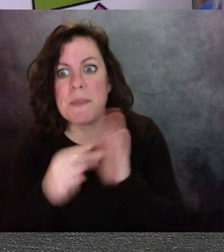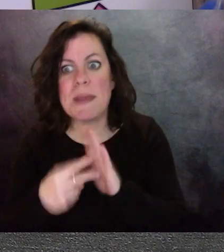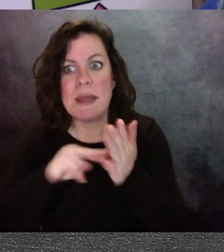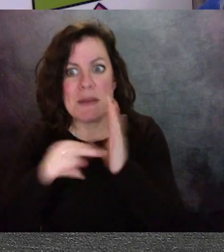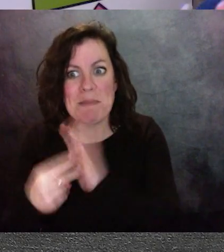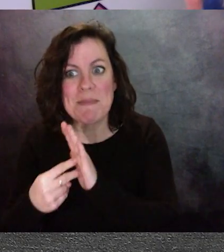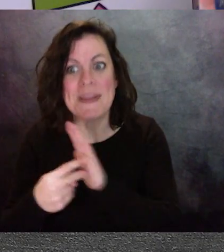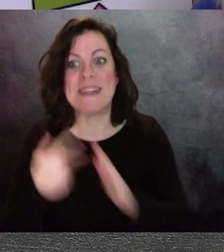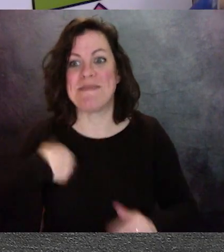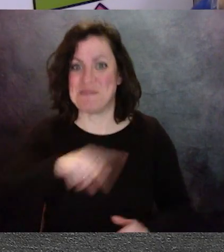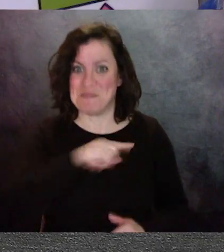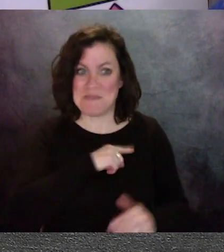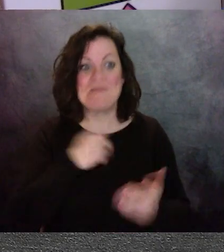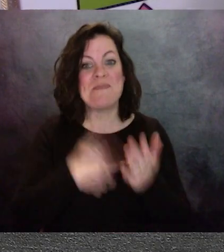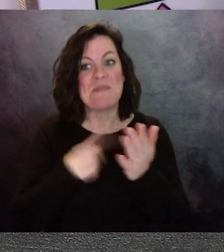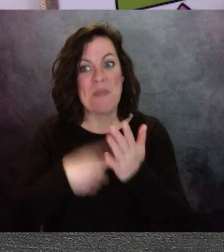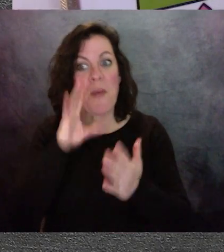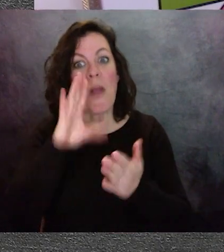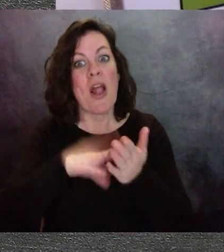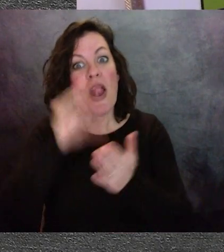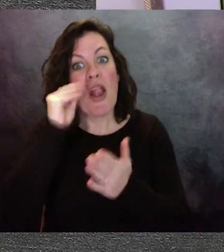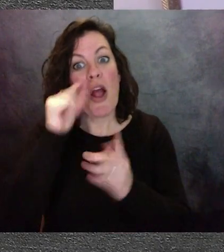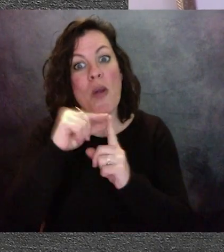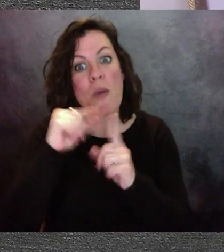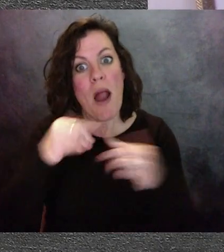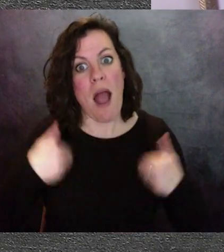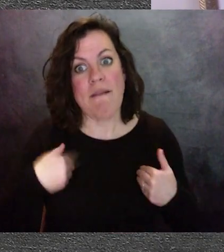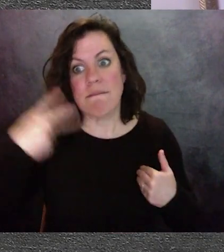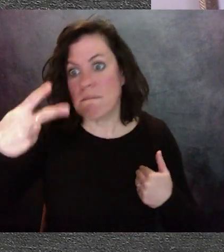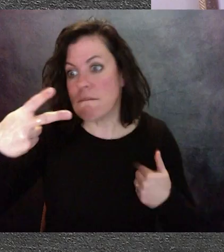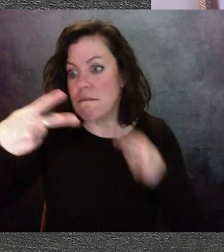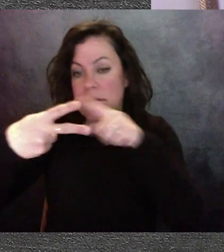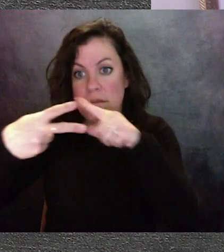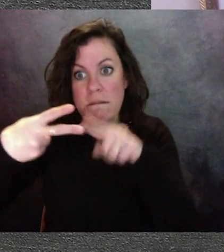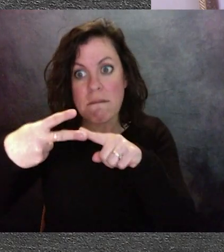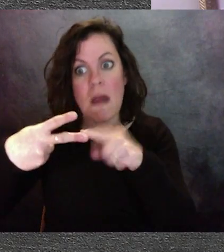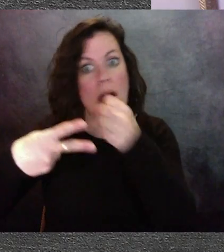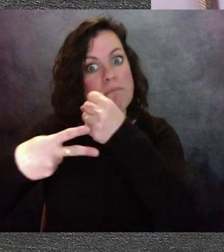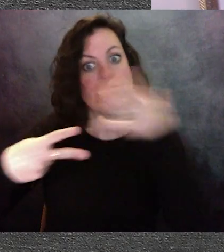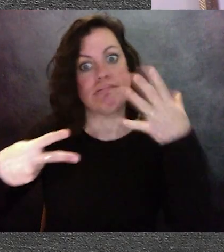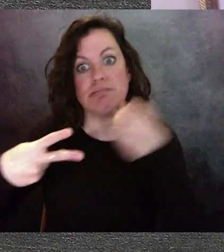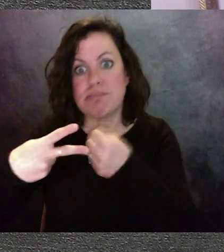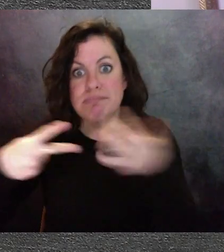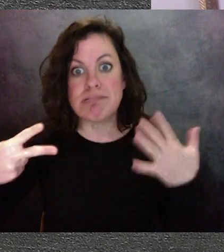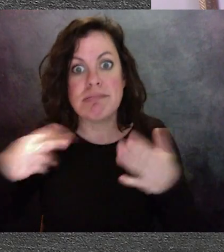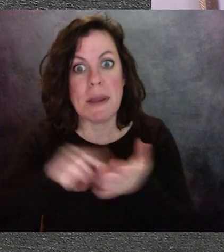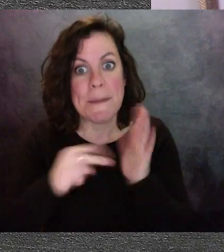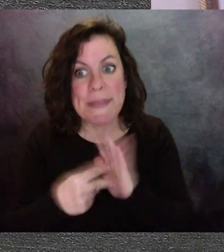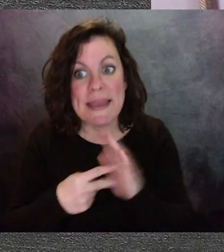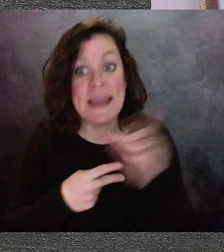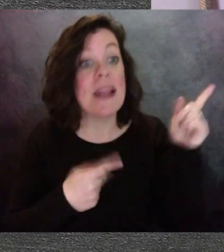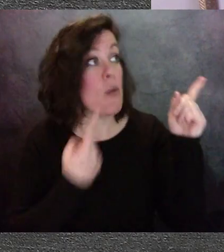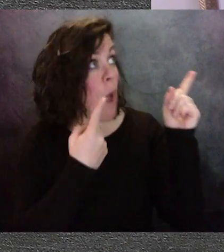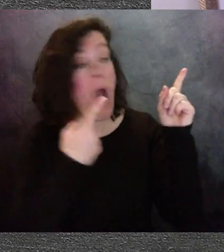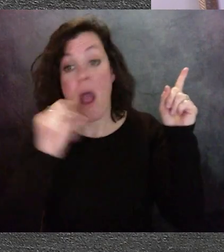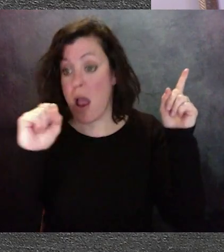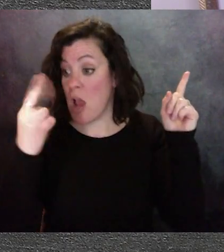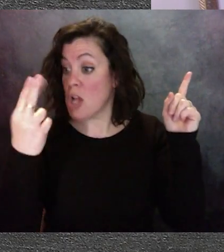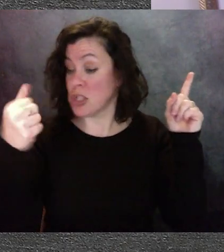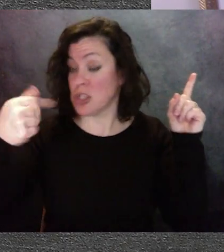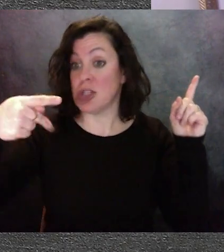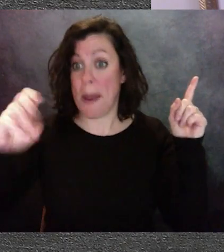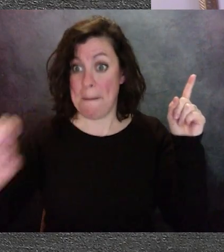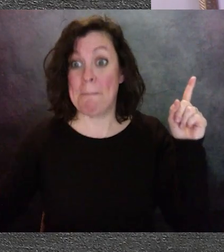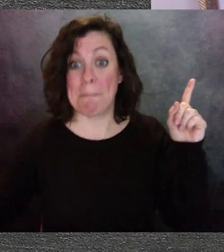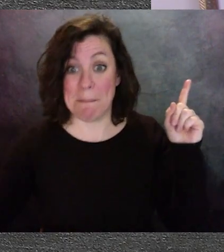word that has two meanings or two definitions. That word is the word shape. And the